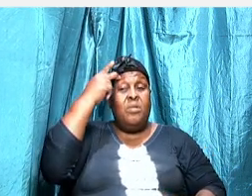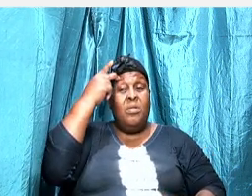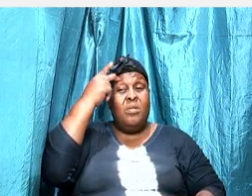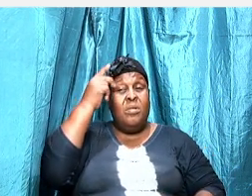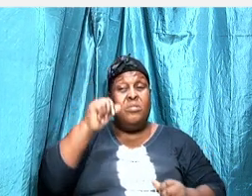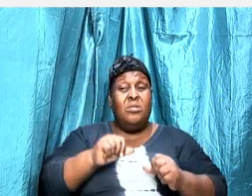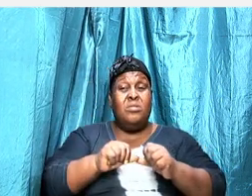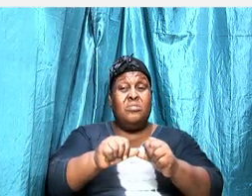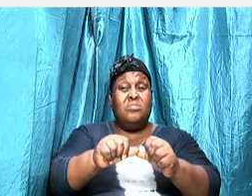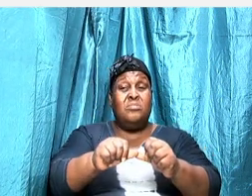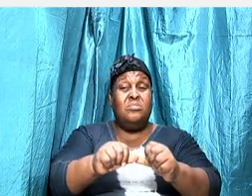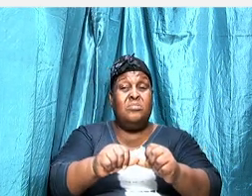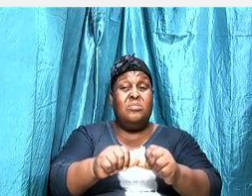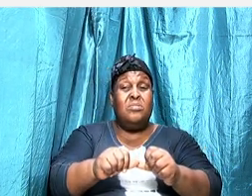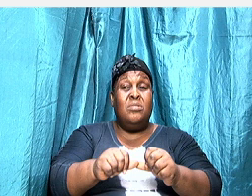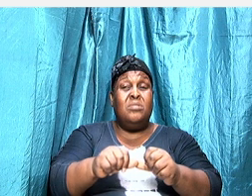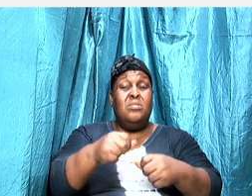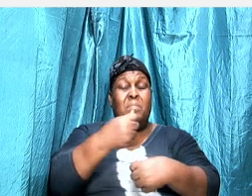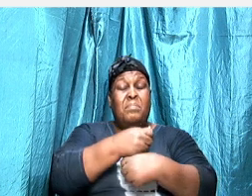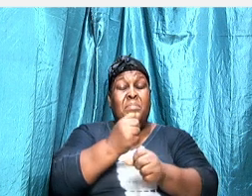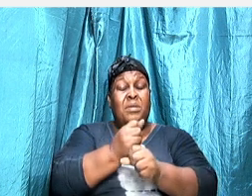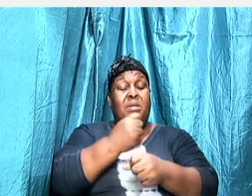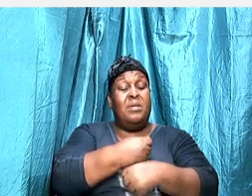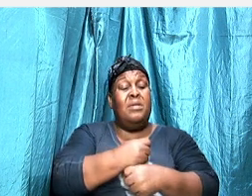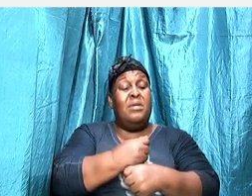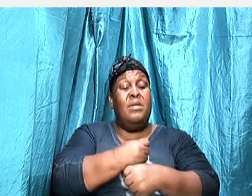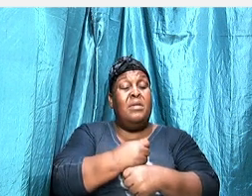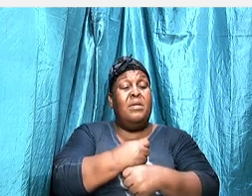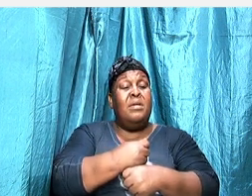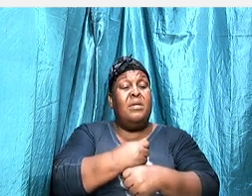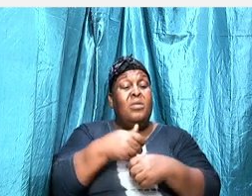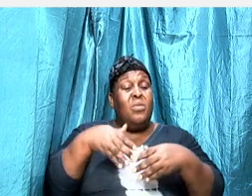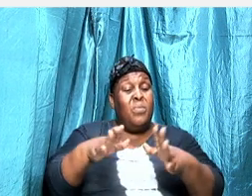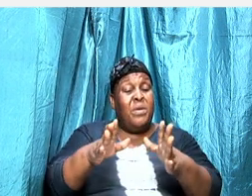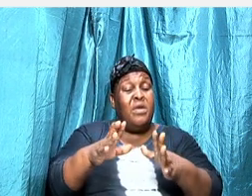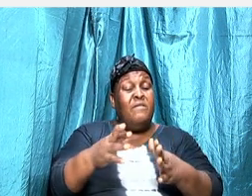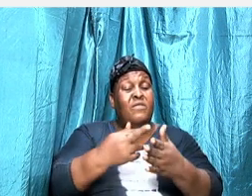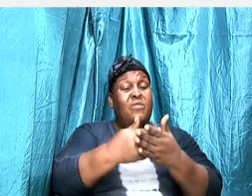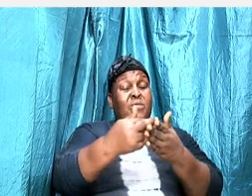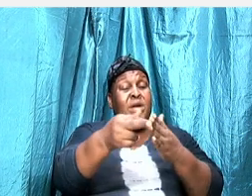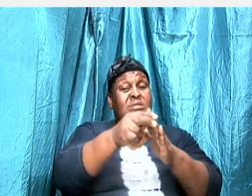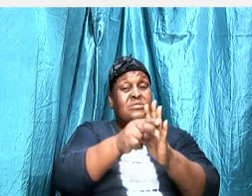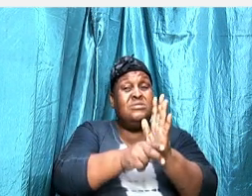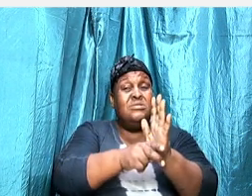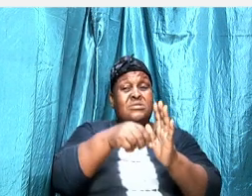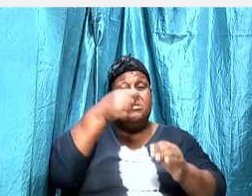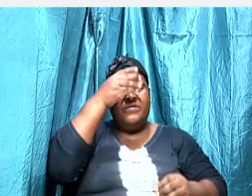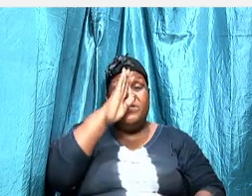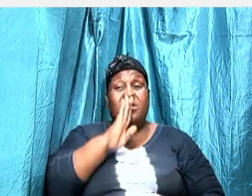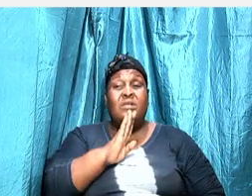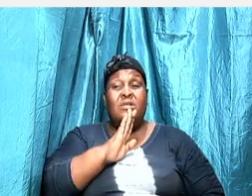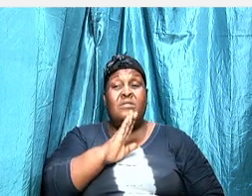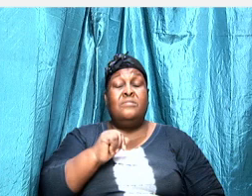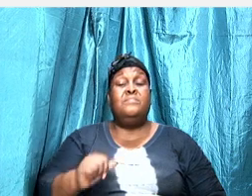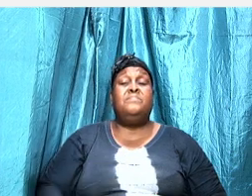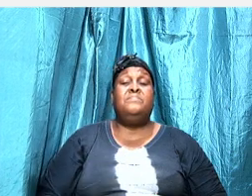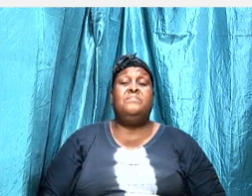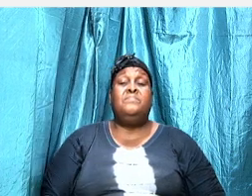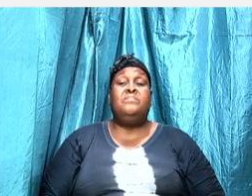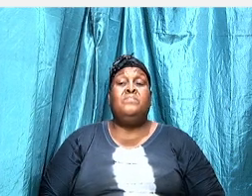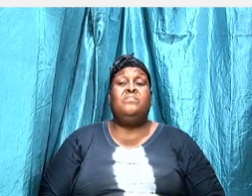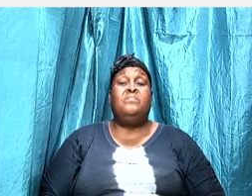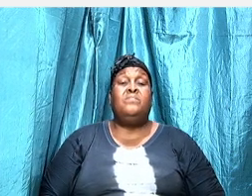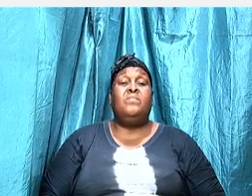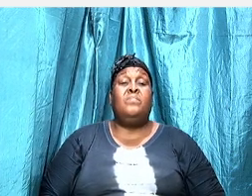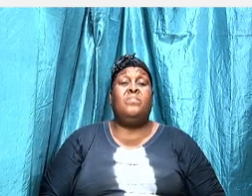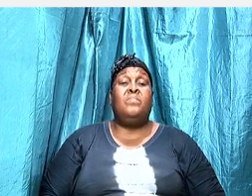for the need for righteousness from God. And just to backtrack a bit, it is said that the book of